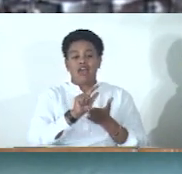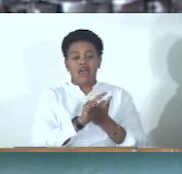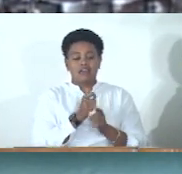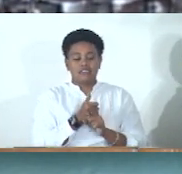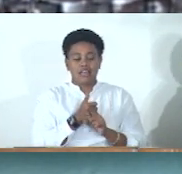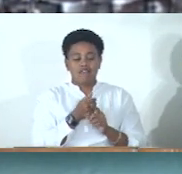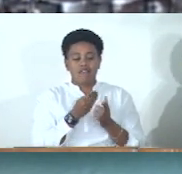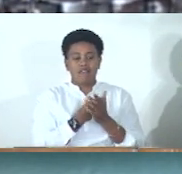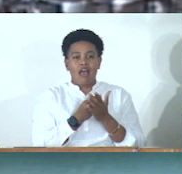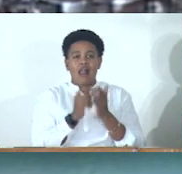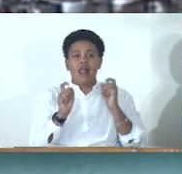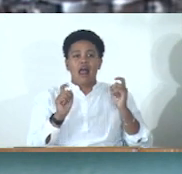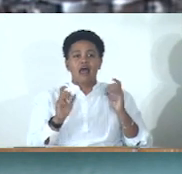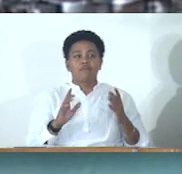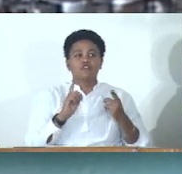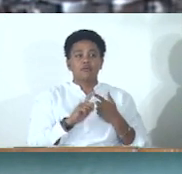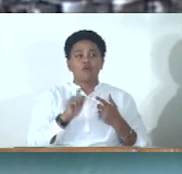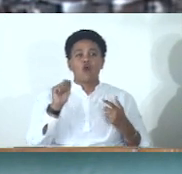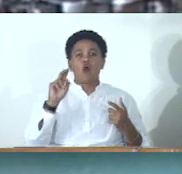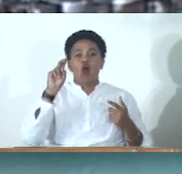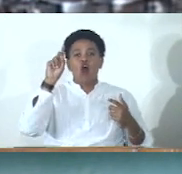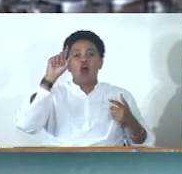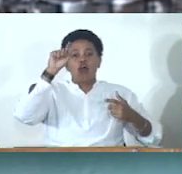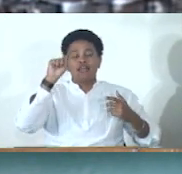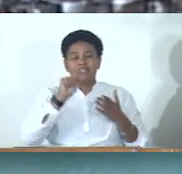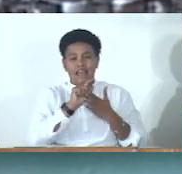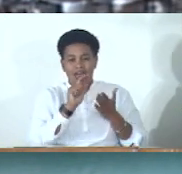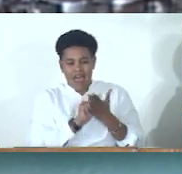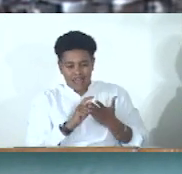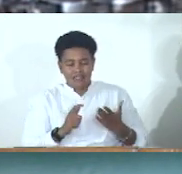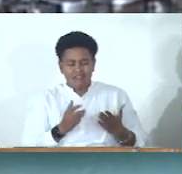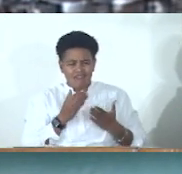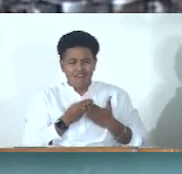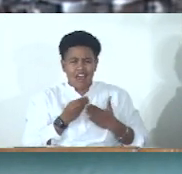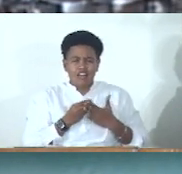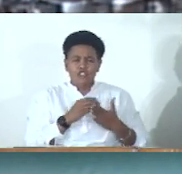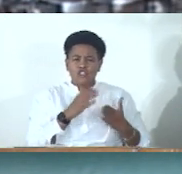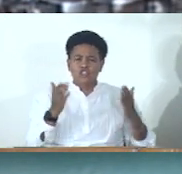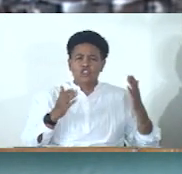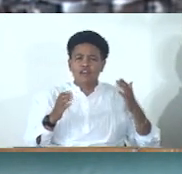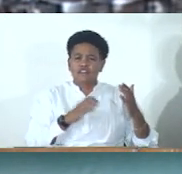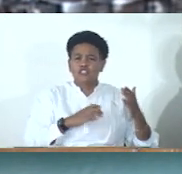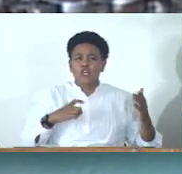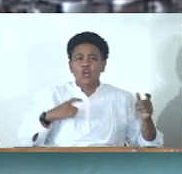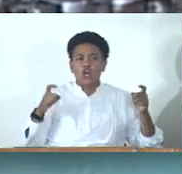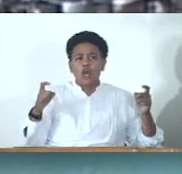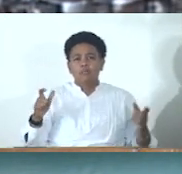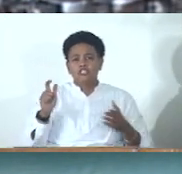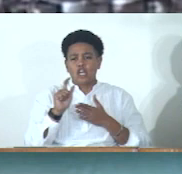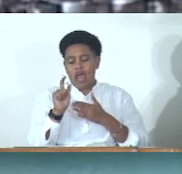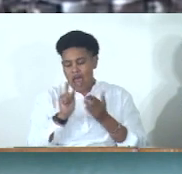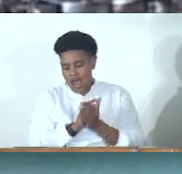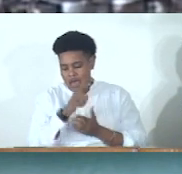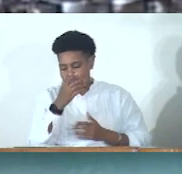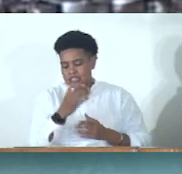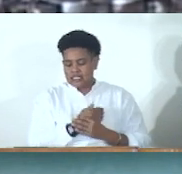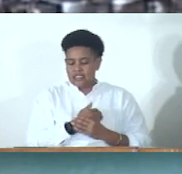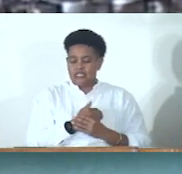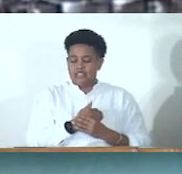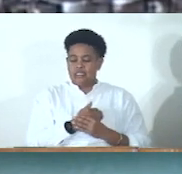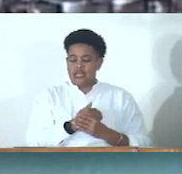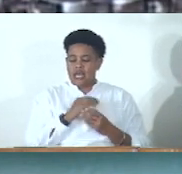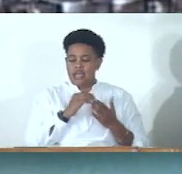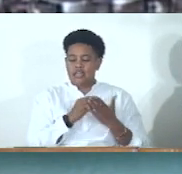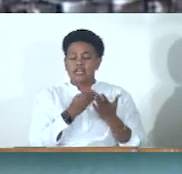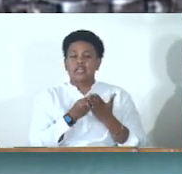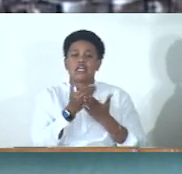Financial Administration and Audit Act, Financial Services Commission Act, and Income